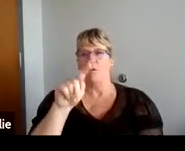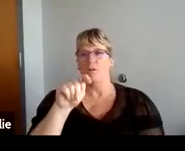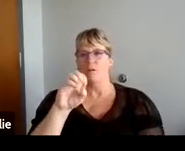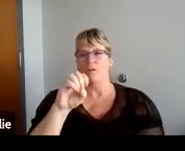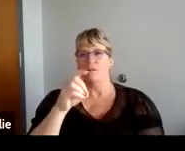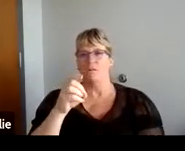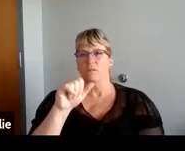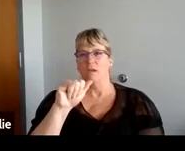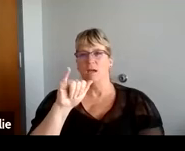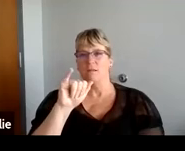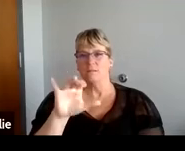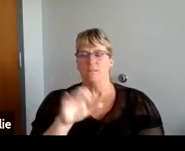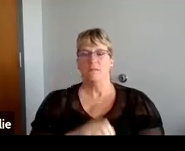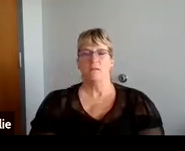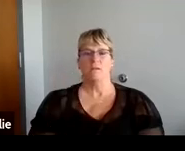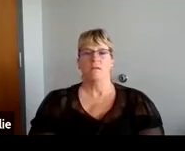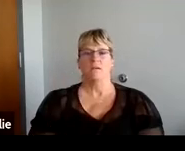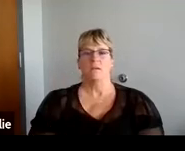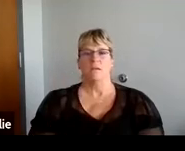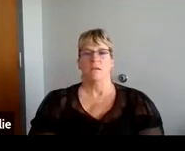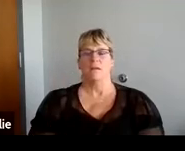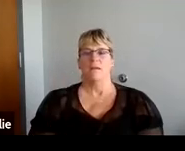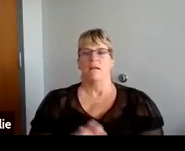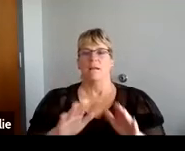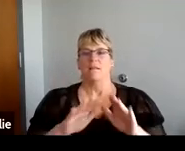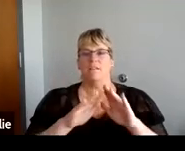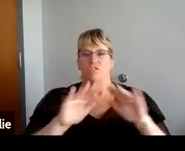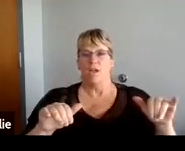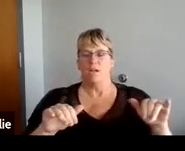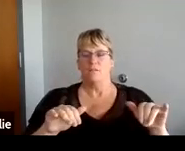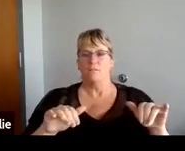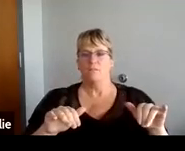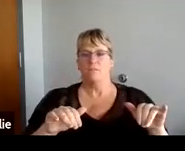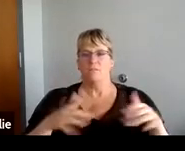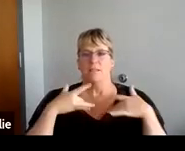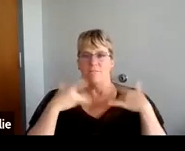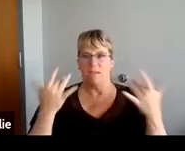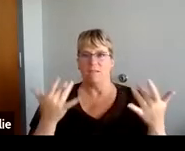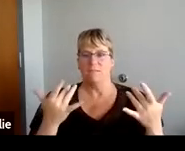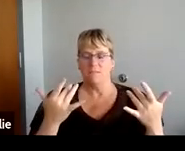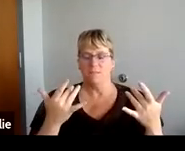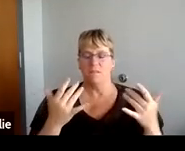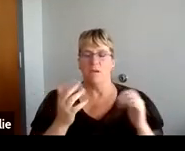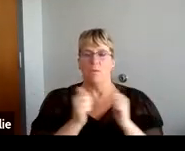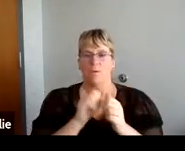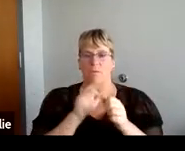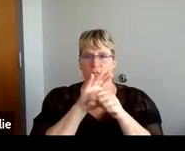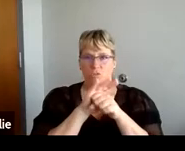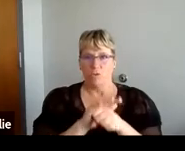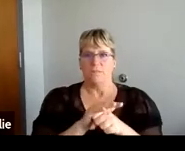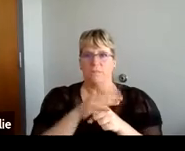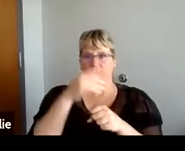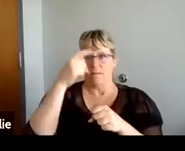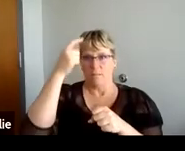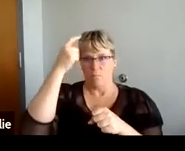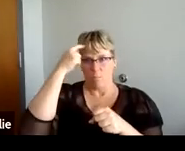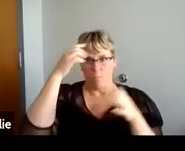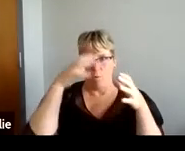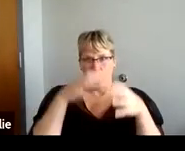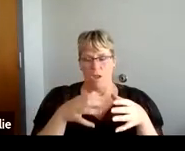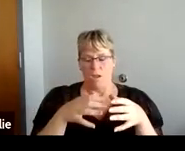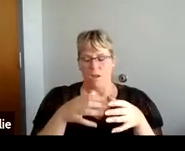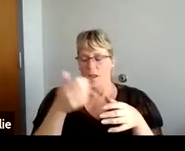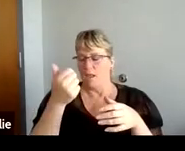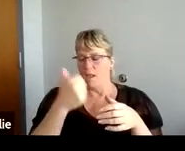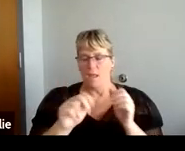ACE scores, the adverse childhood event scales, looking at toxic stress on the brain. Toxic stress can come from any number